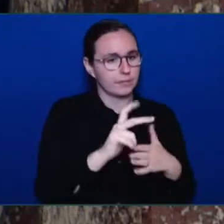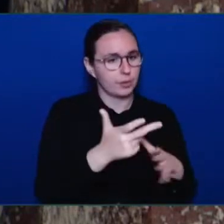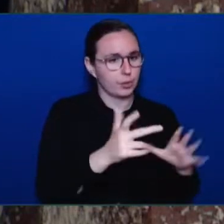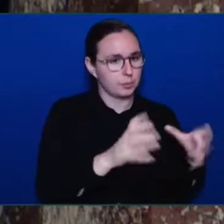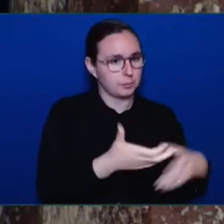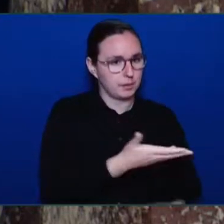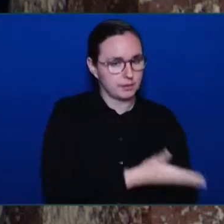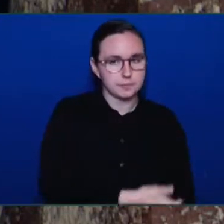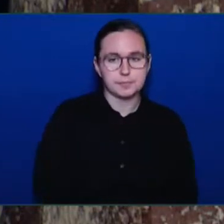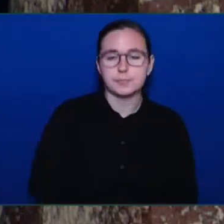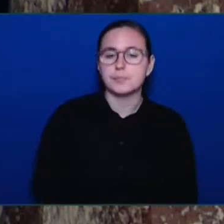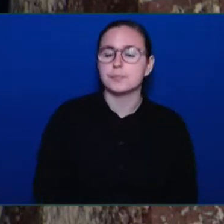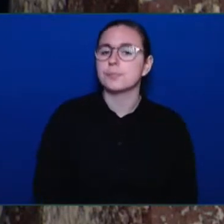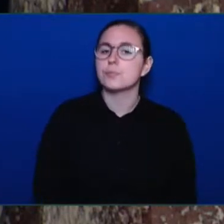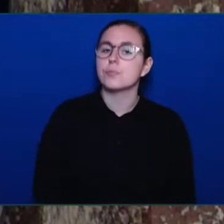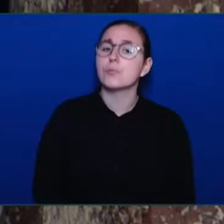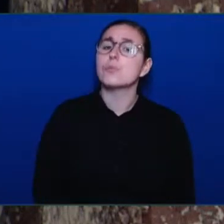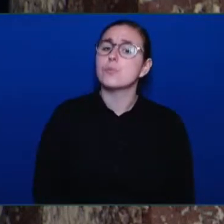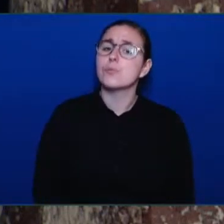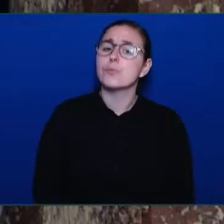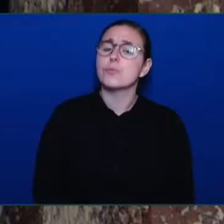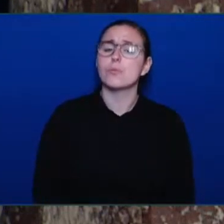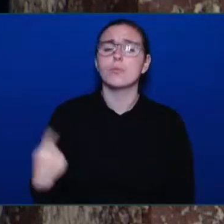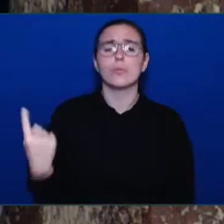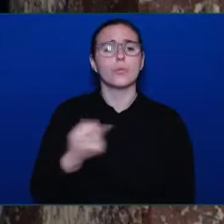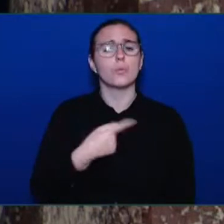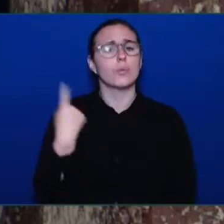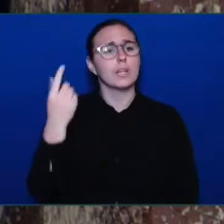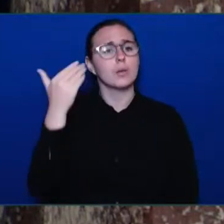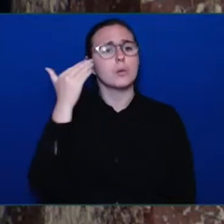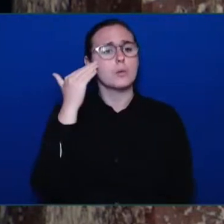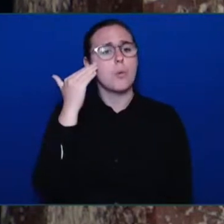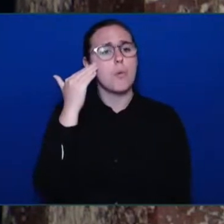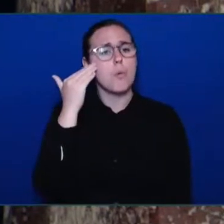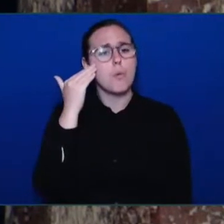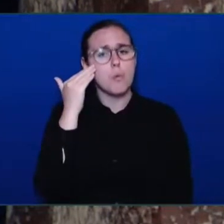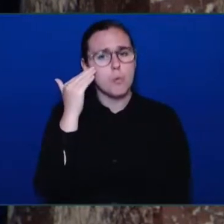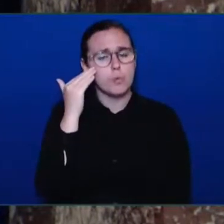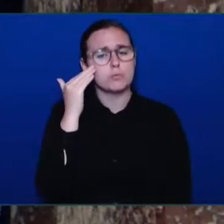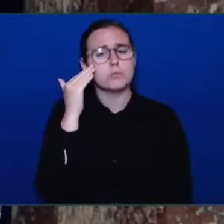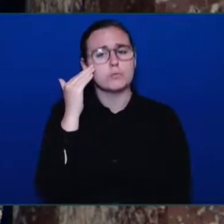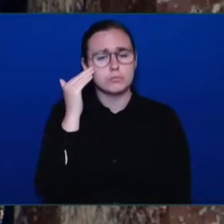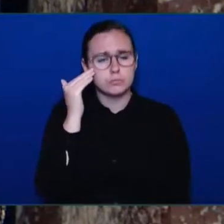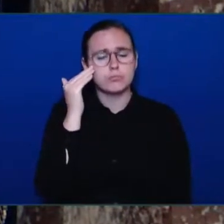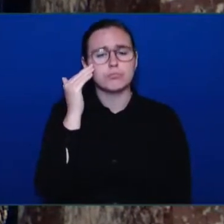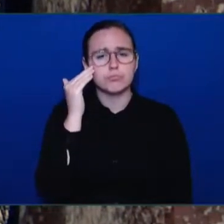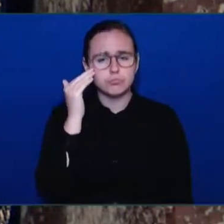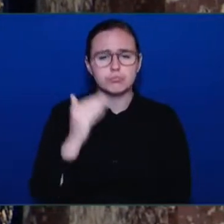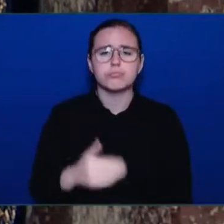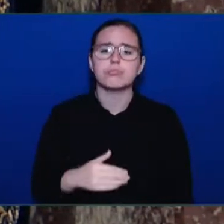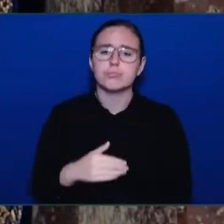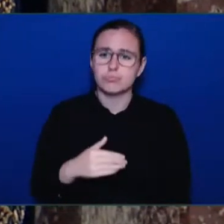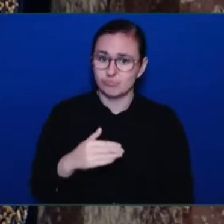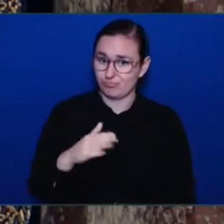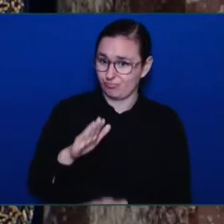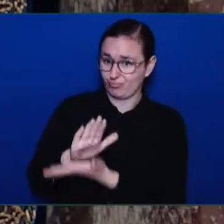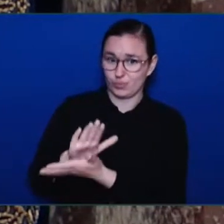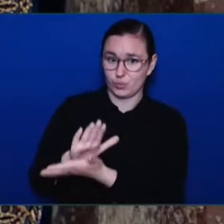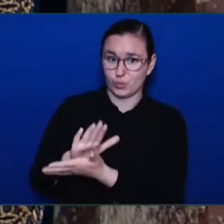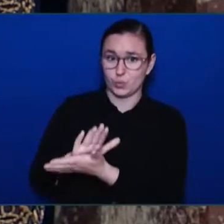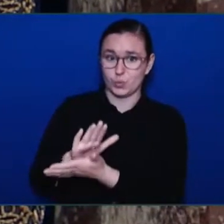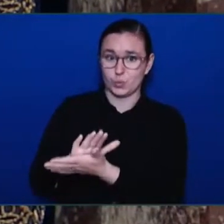individuals, but it's also impacting our public education system. School districts are challenged in addressing